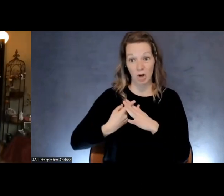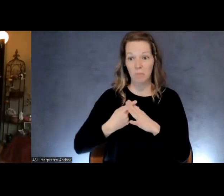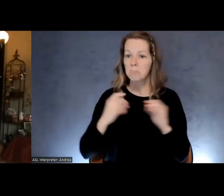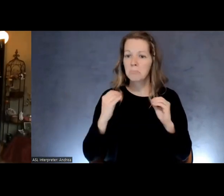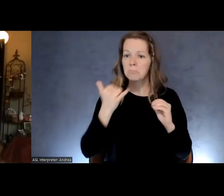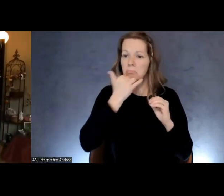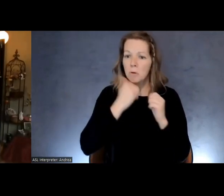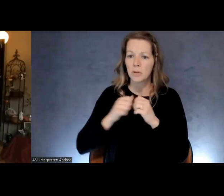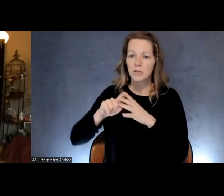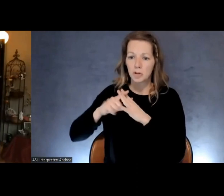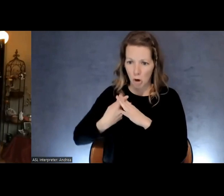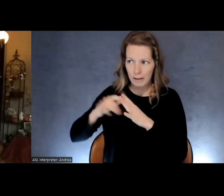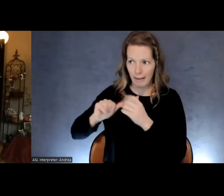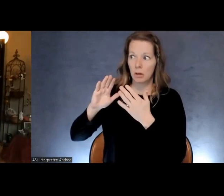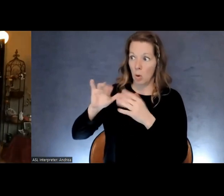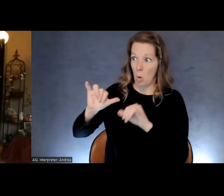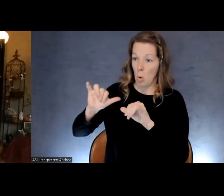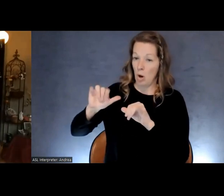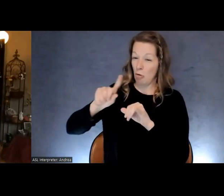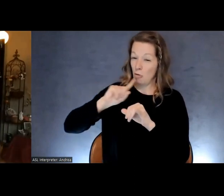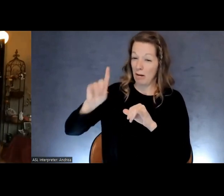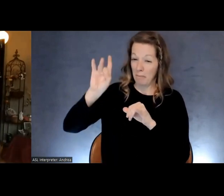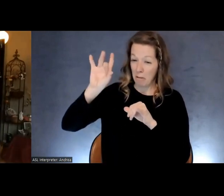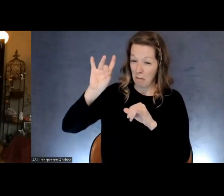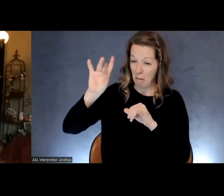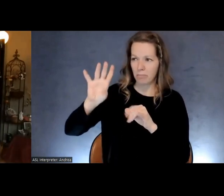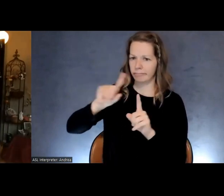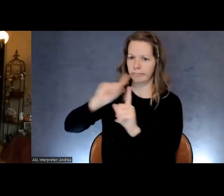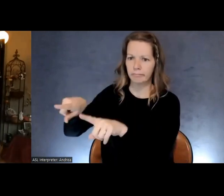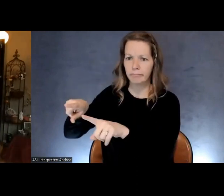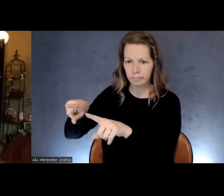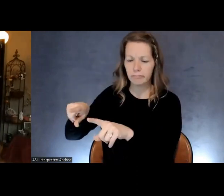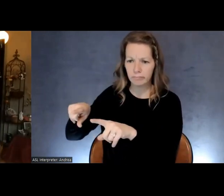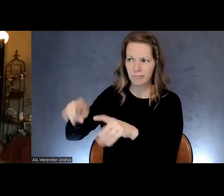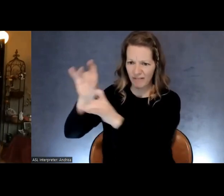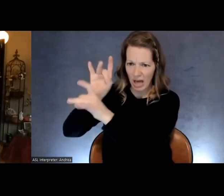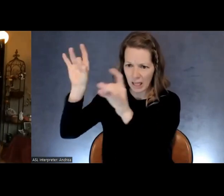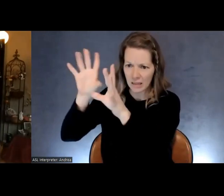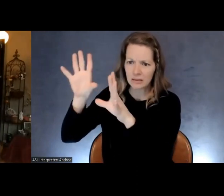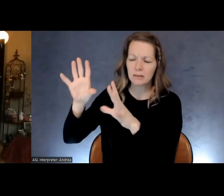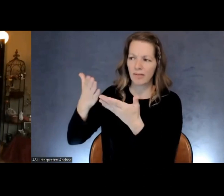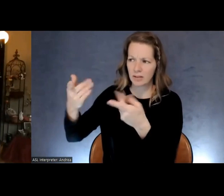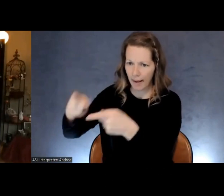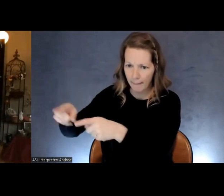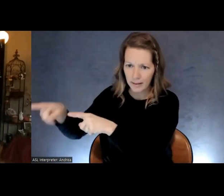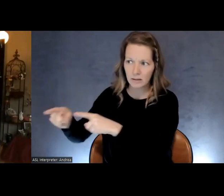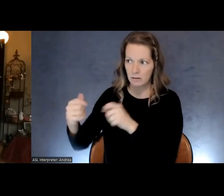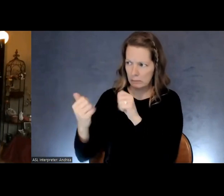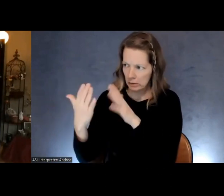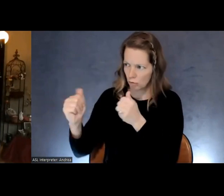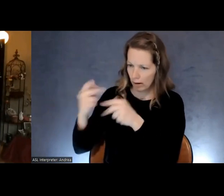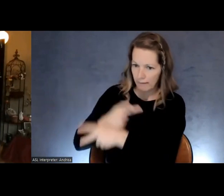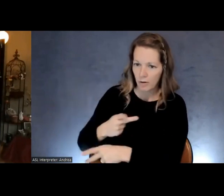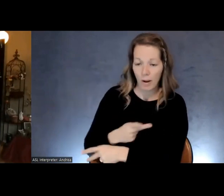with starting there. We were responding to real violence and damage that was happening in people's lives, and we're trying to make sense of